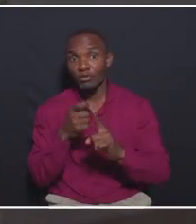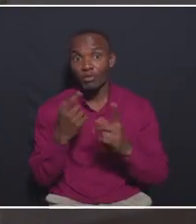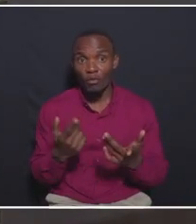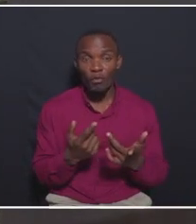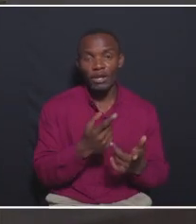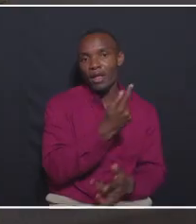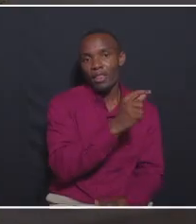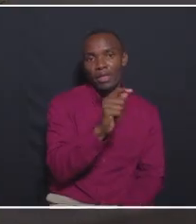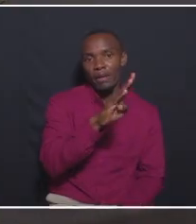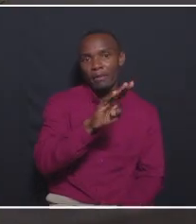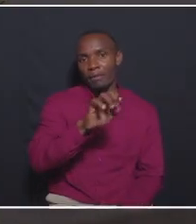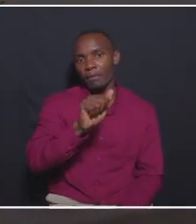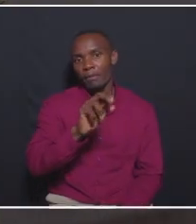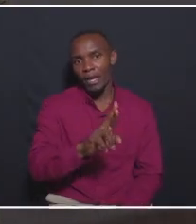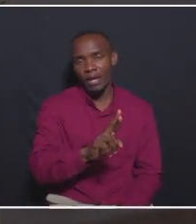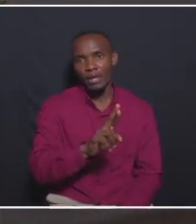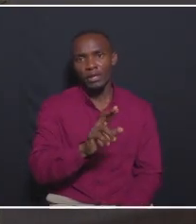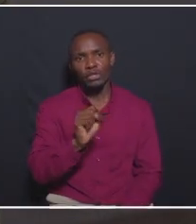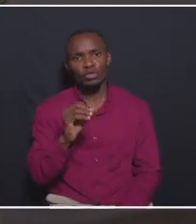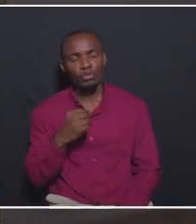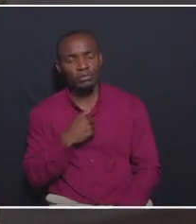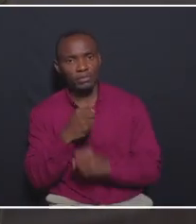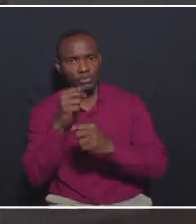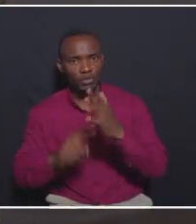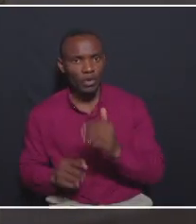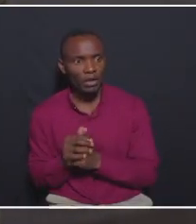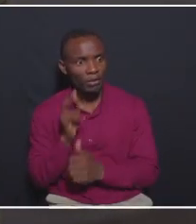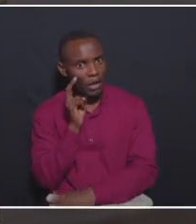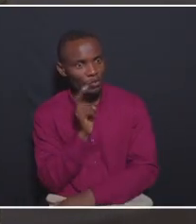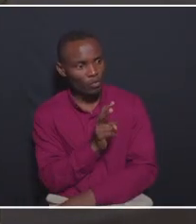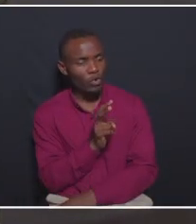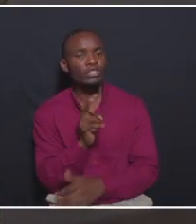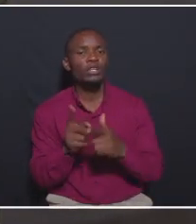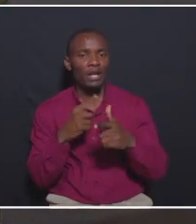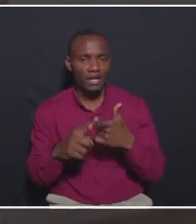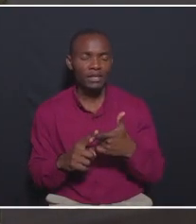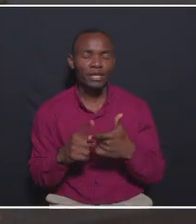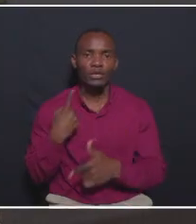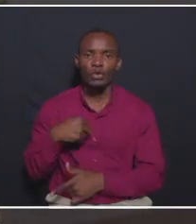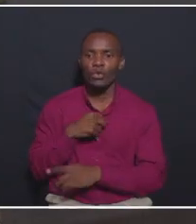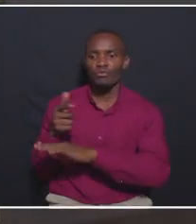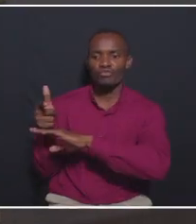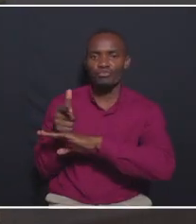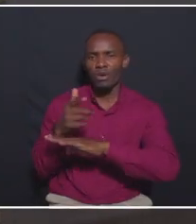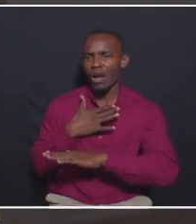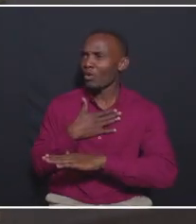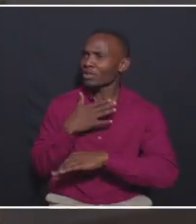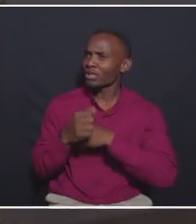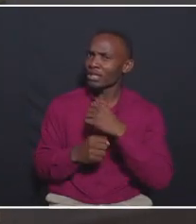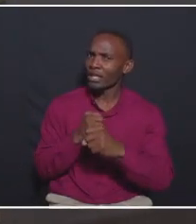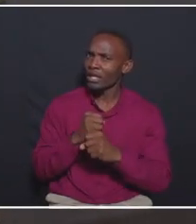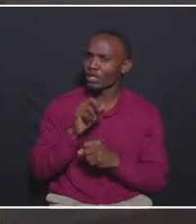So I watched it, and we shot Owadwa in 2020, is it 2024 or